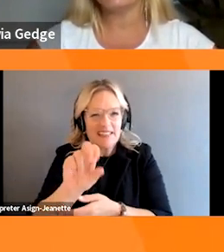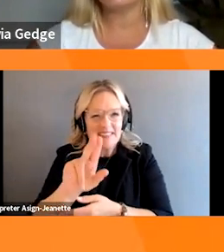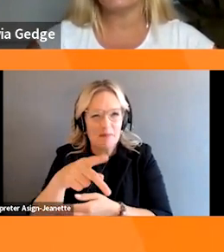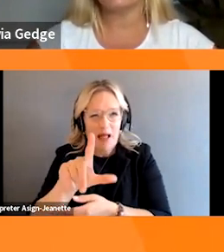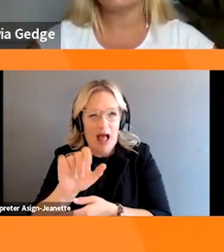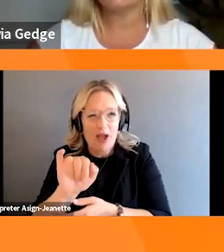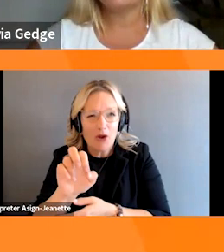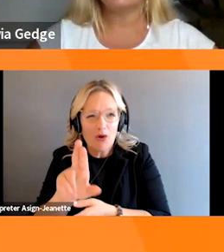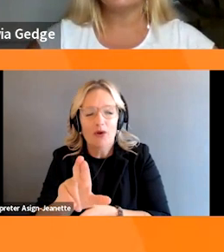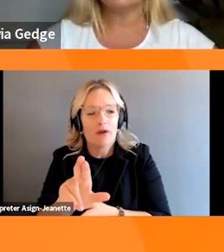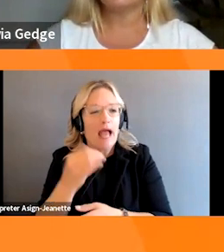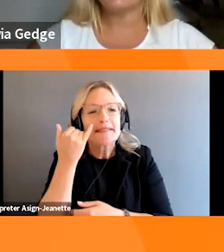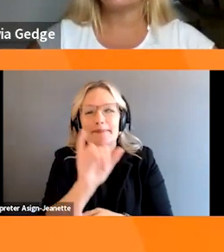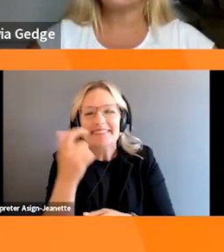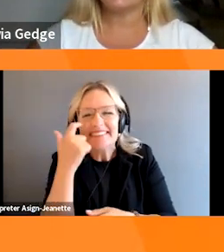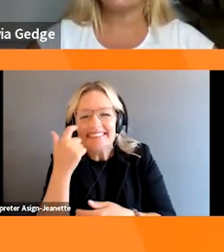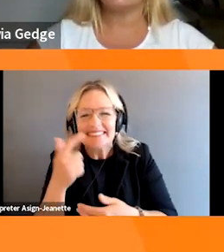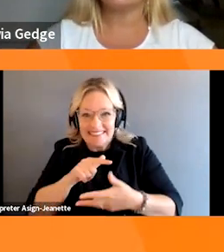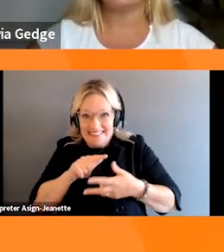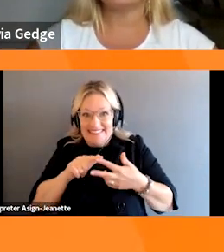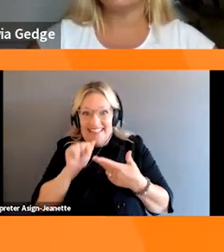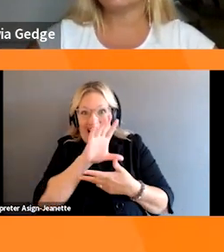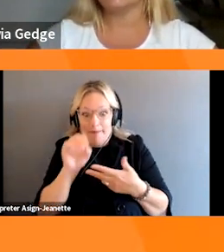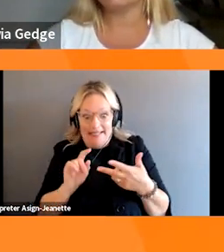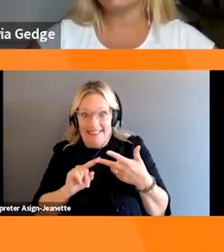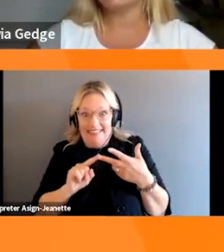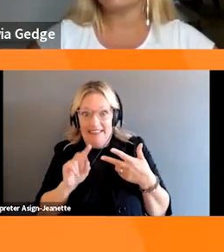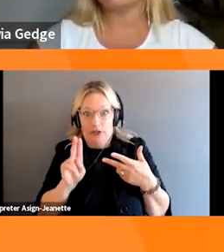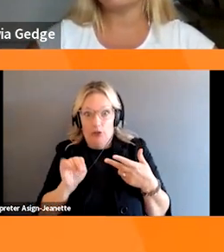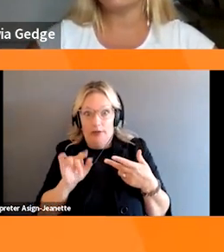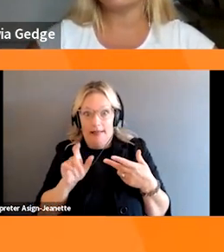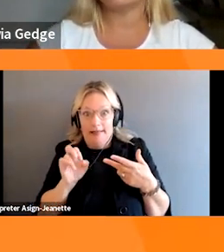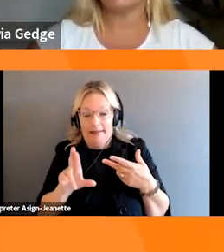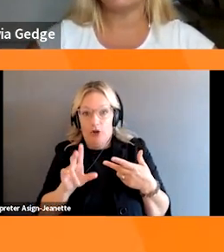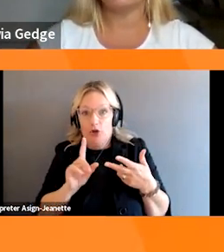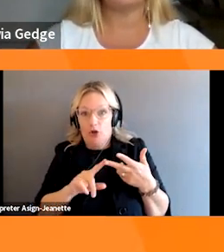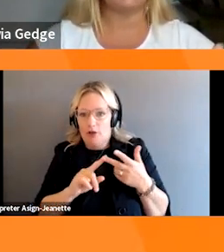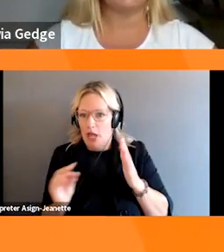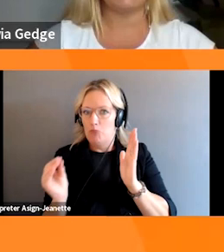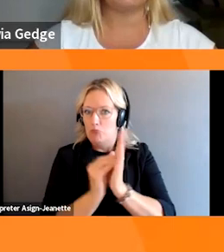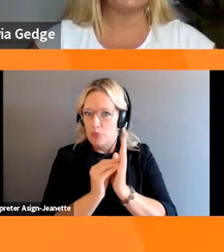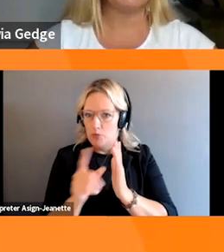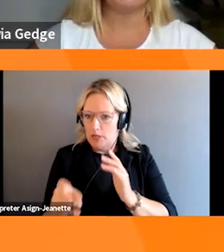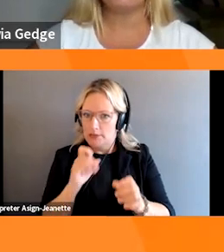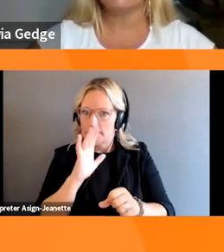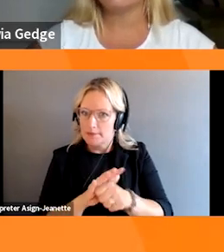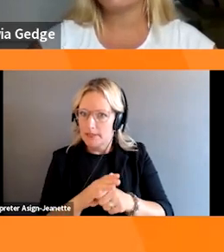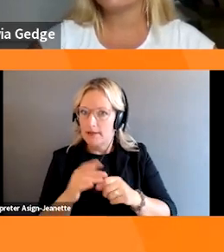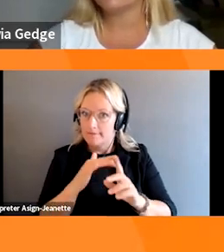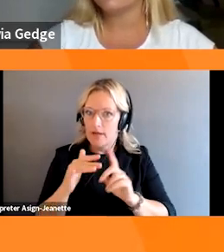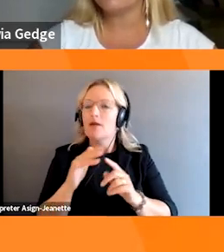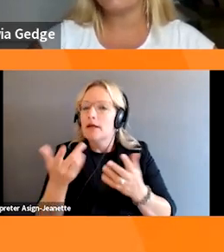of that, where your supply chain is ultimately a reflection of your brand. Some of you